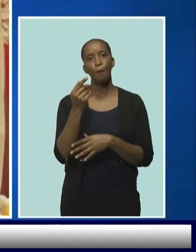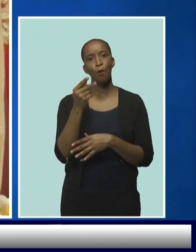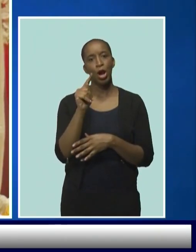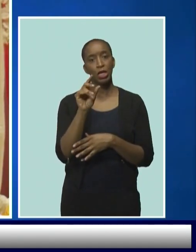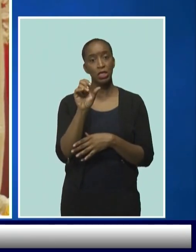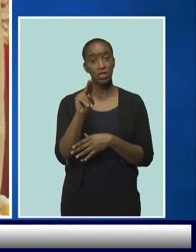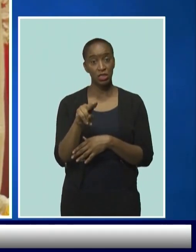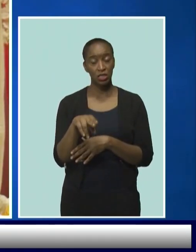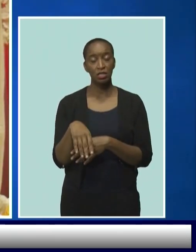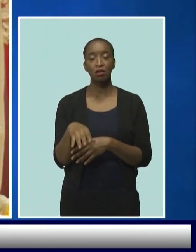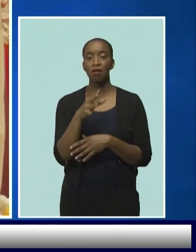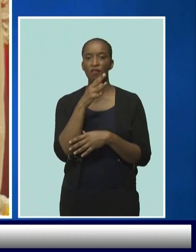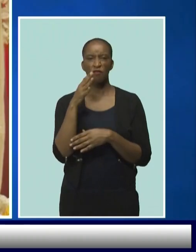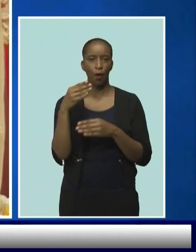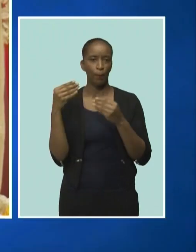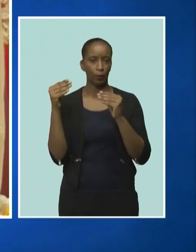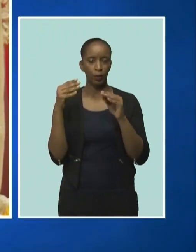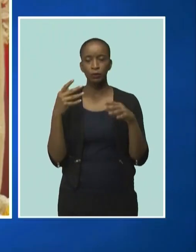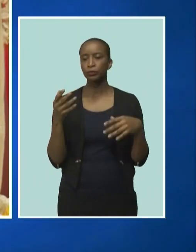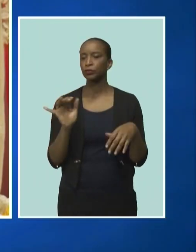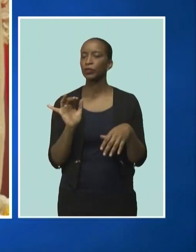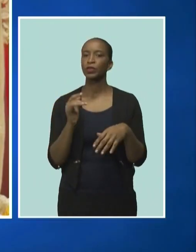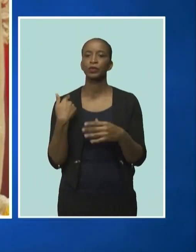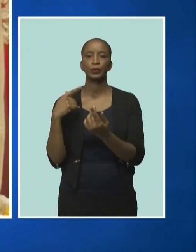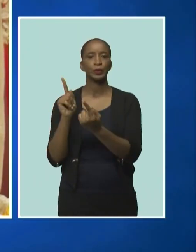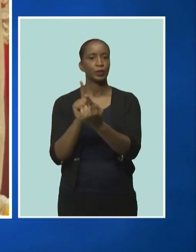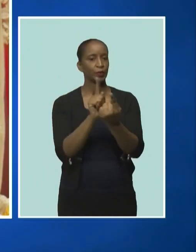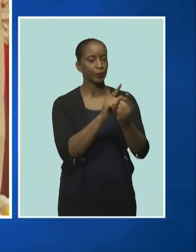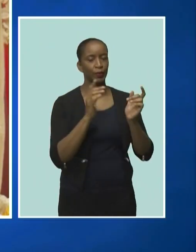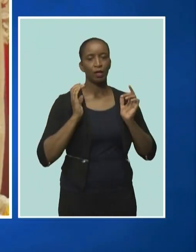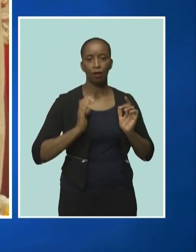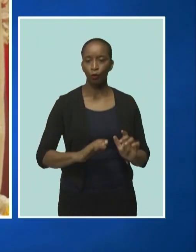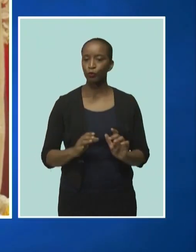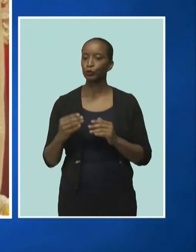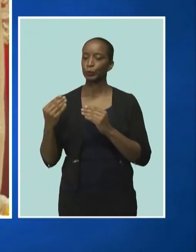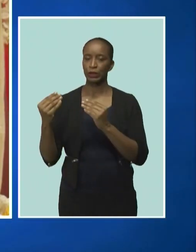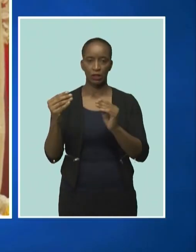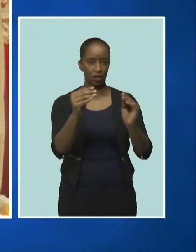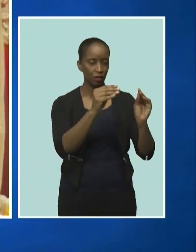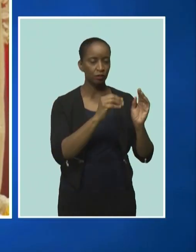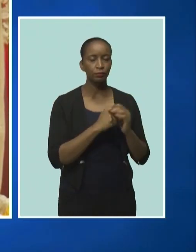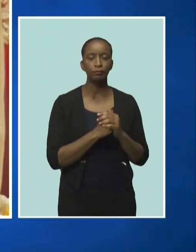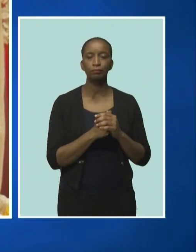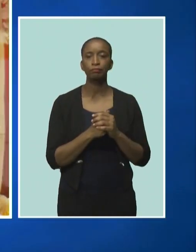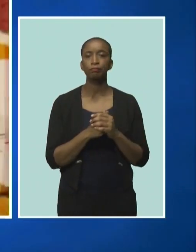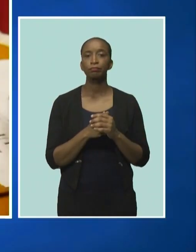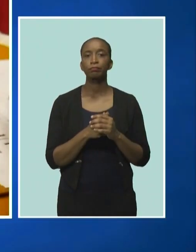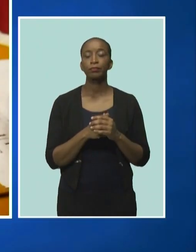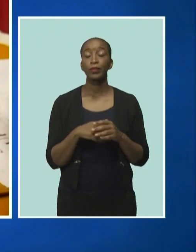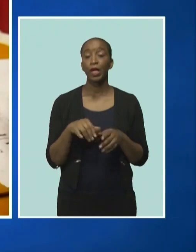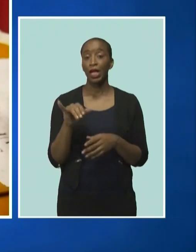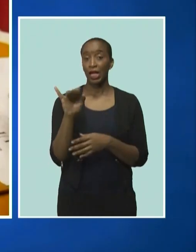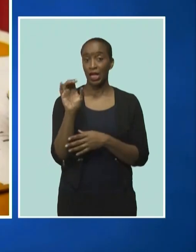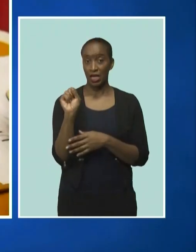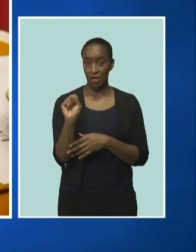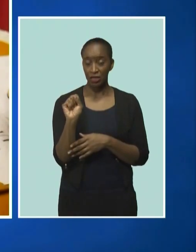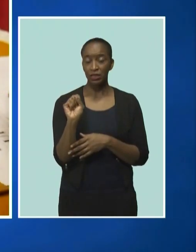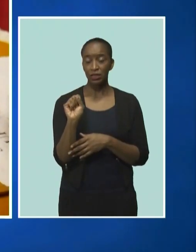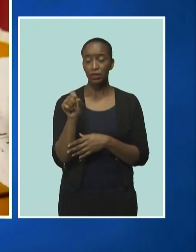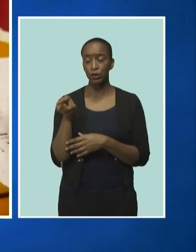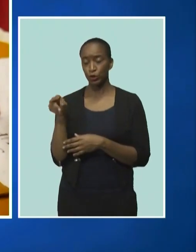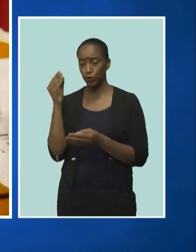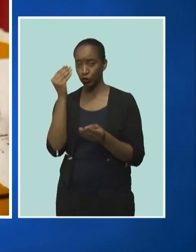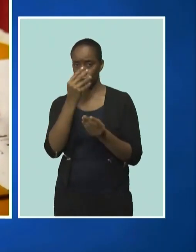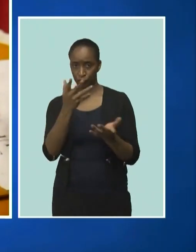sales, person to person, customer to customer, sorry. Ms. Pilgrim tells the YES Business Report she is strengthening her position